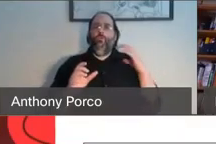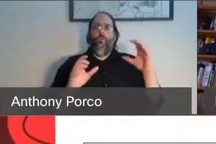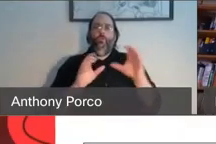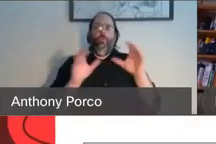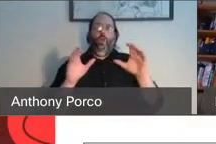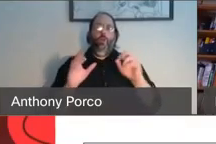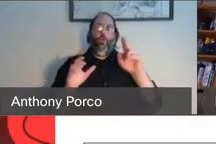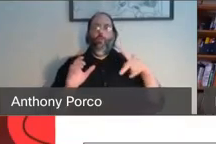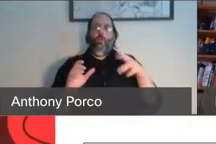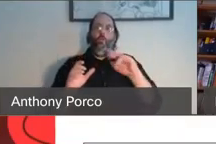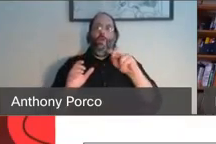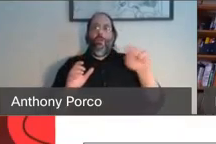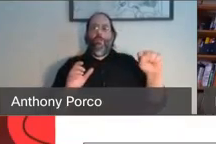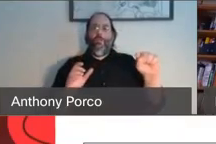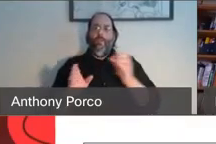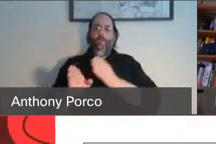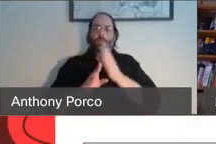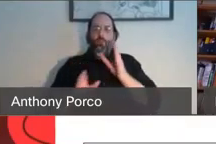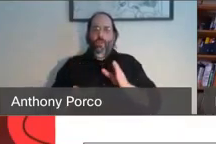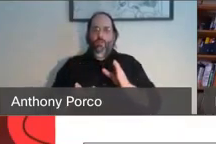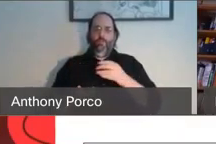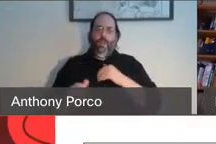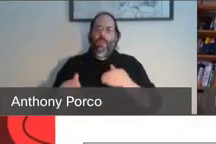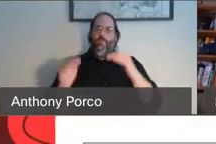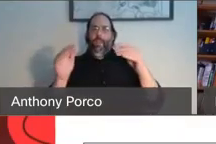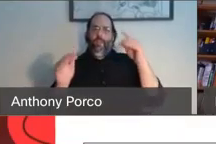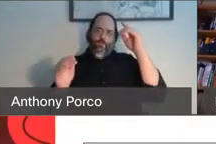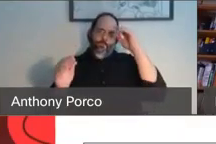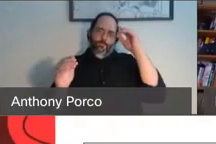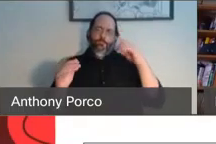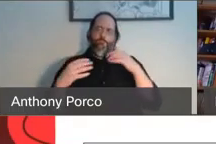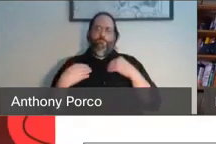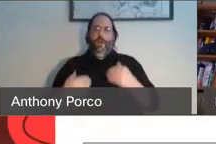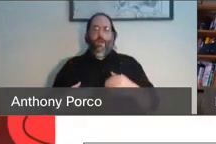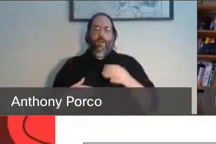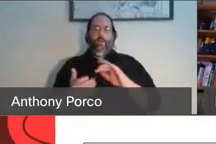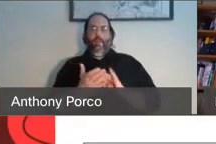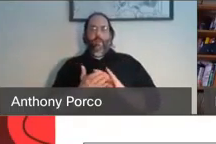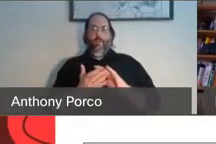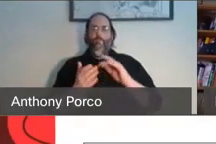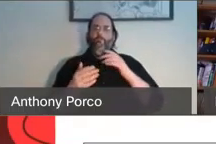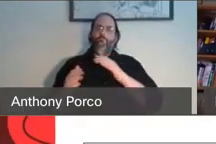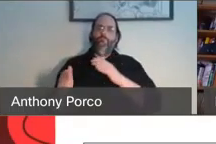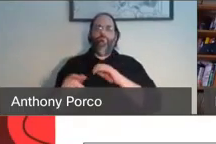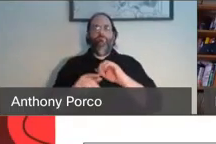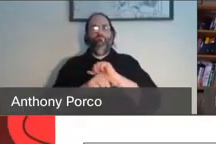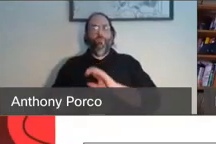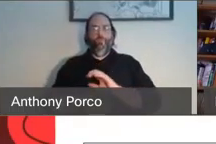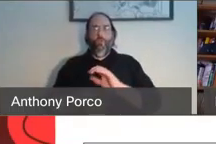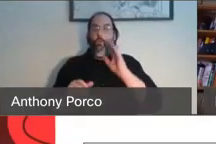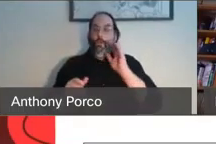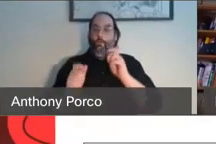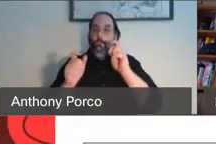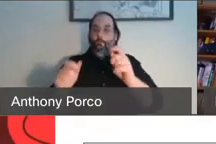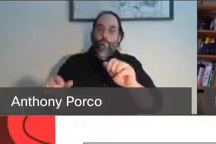Medicine Practitioner. Hi, hope you are having a great day, and we're going to get into this presentation on strategies for achieving work-life